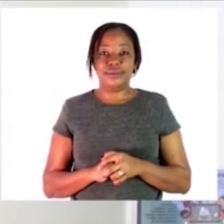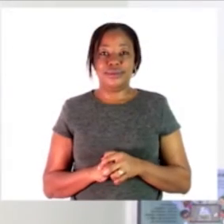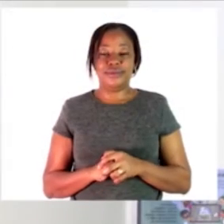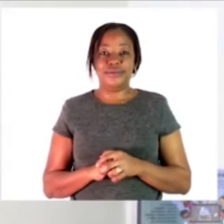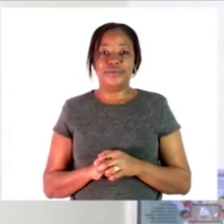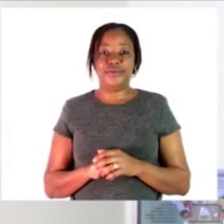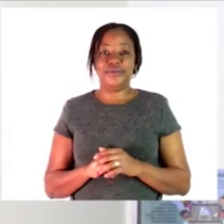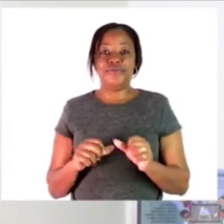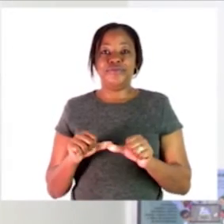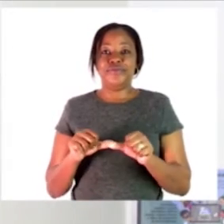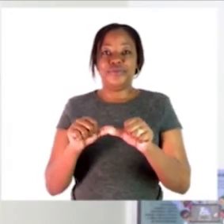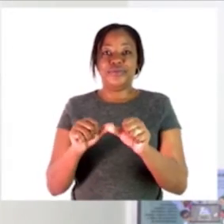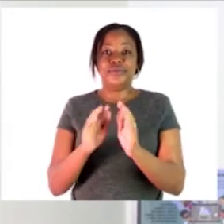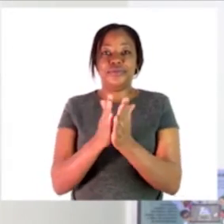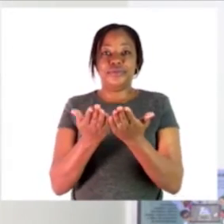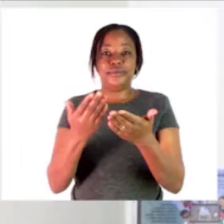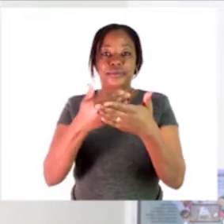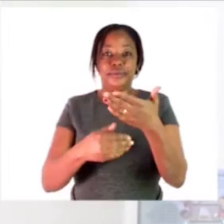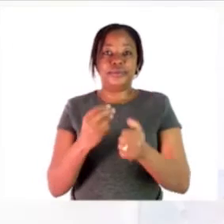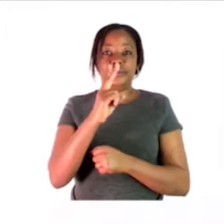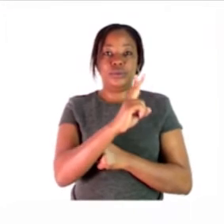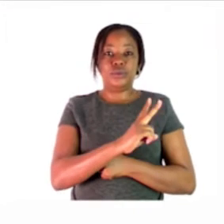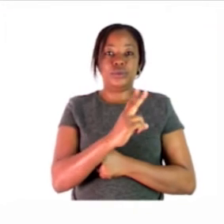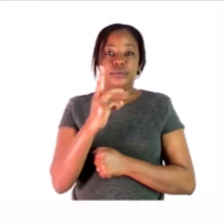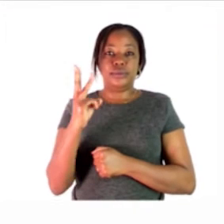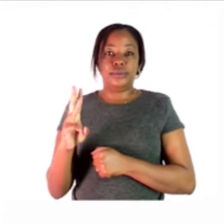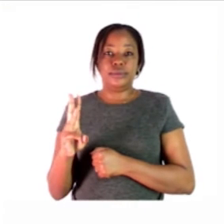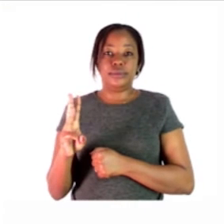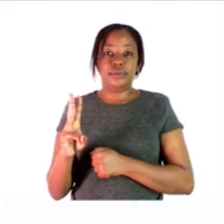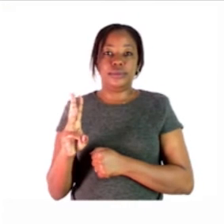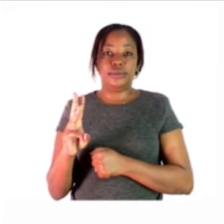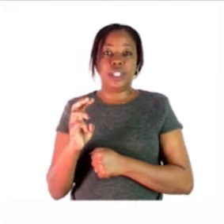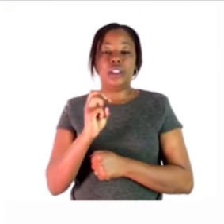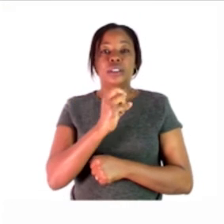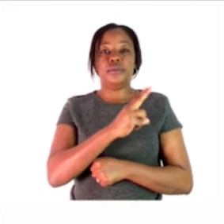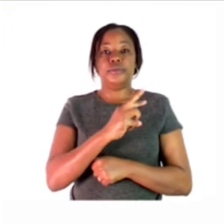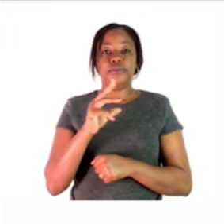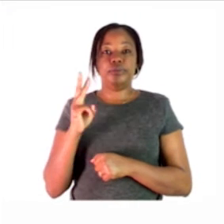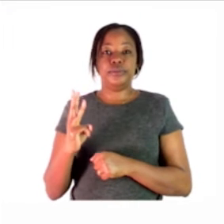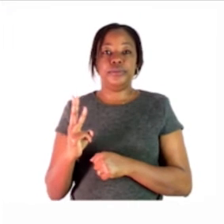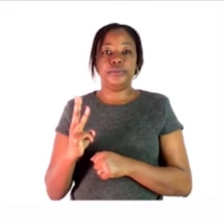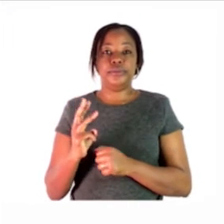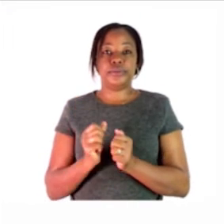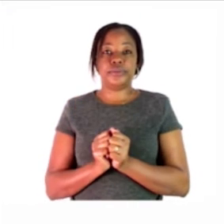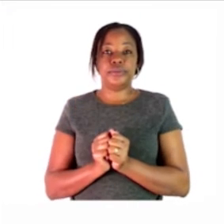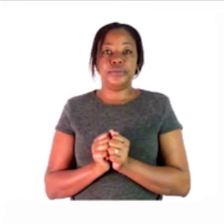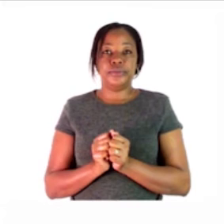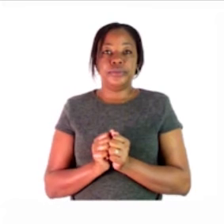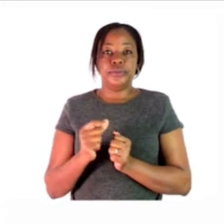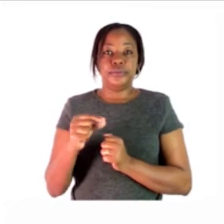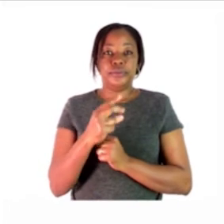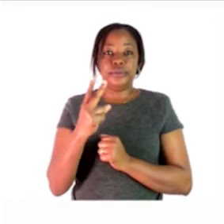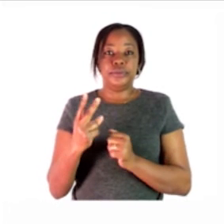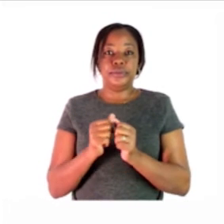Let's go over to page 23 with the grade 2s. I hope you are still with me, grade 2s. Okay,